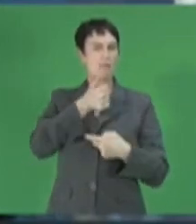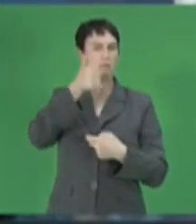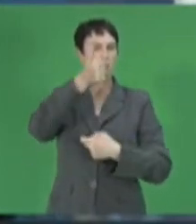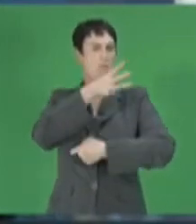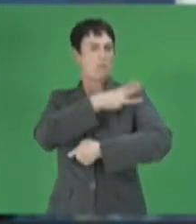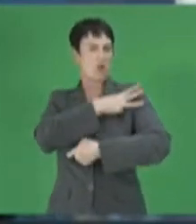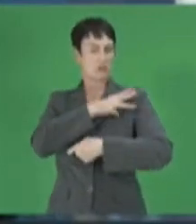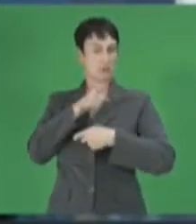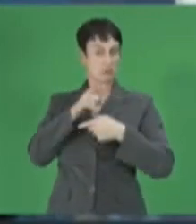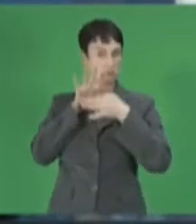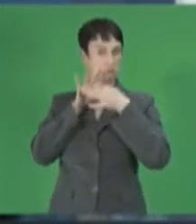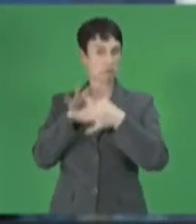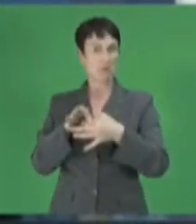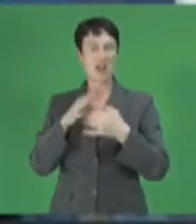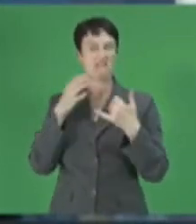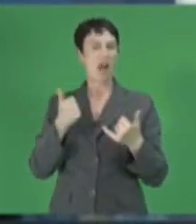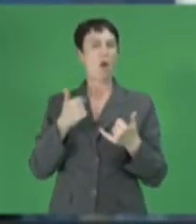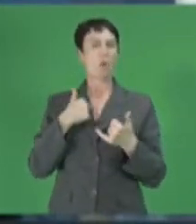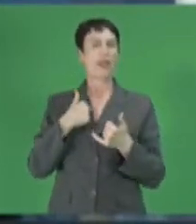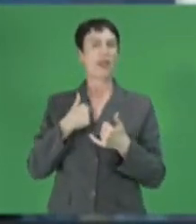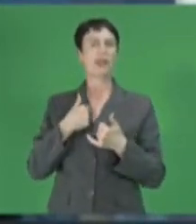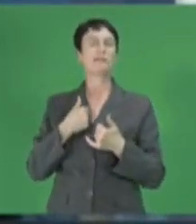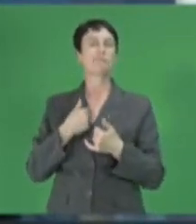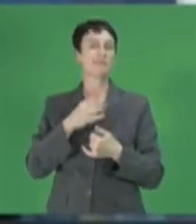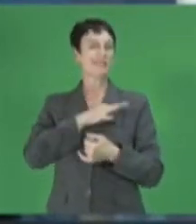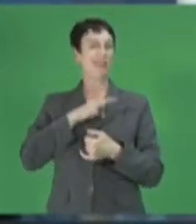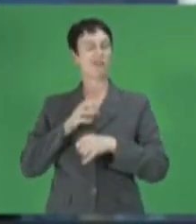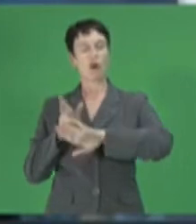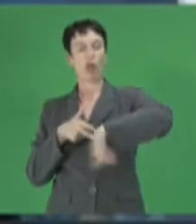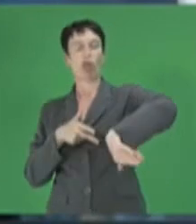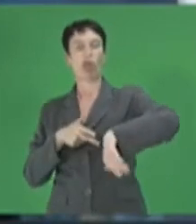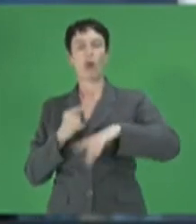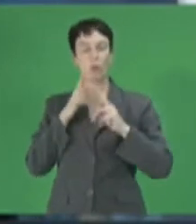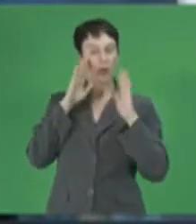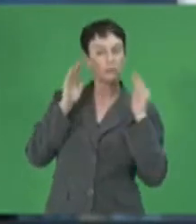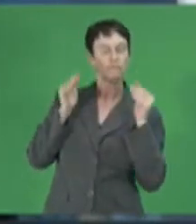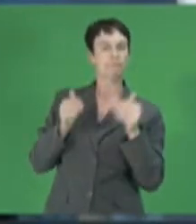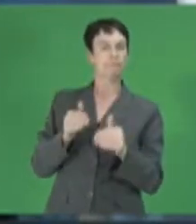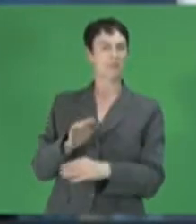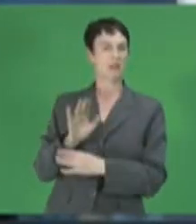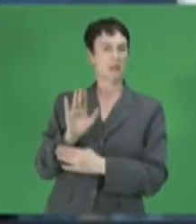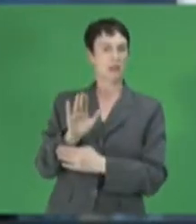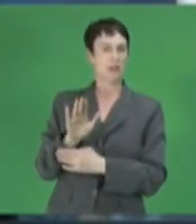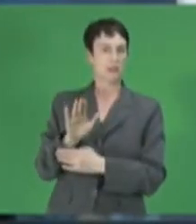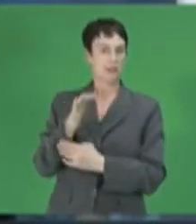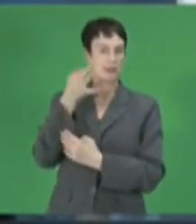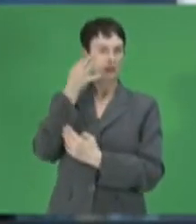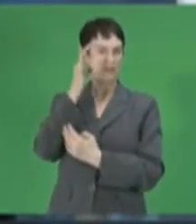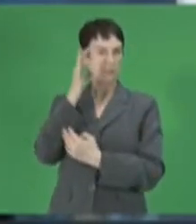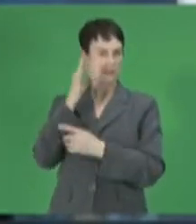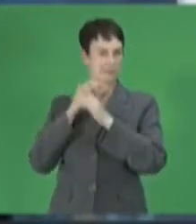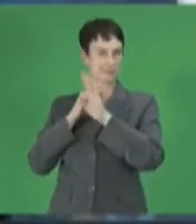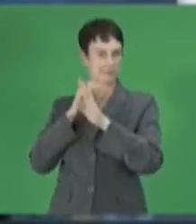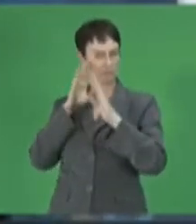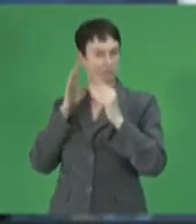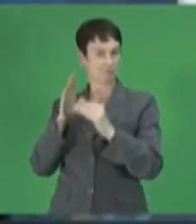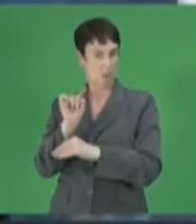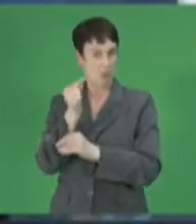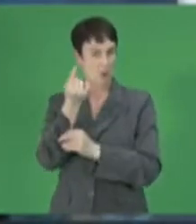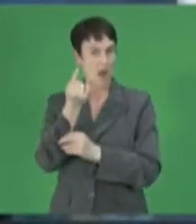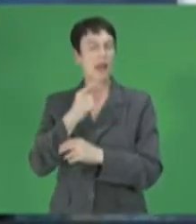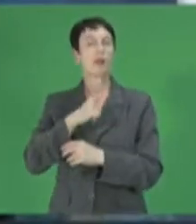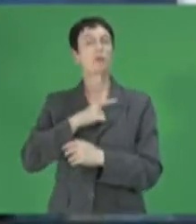favor of employers? More so since the wage increment agreed between government and public sector employees.